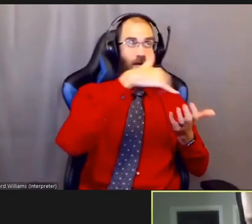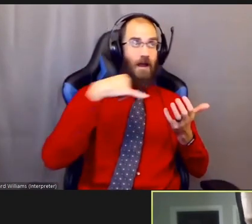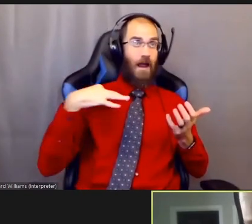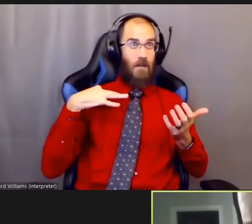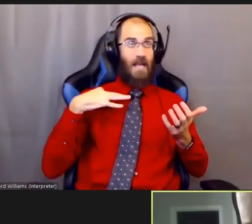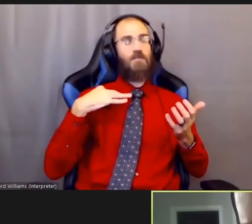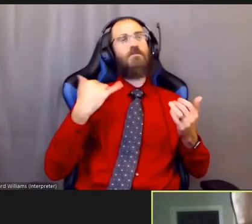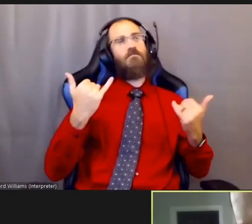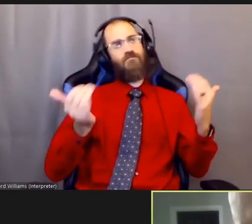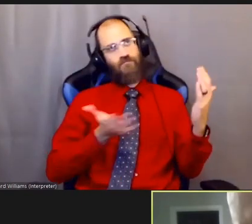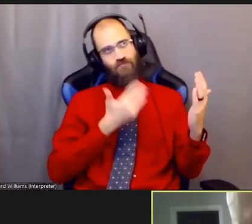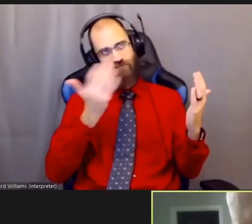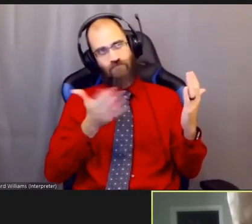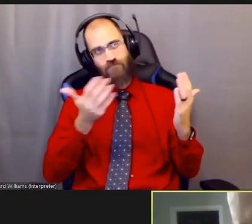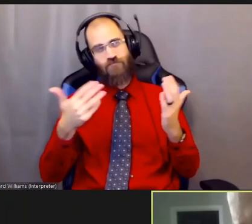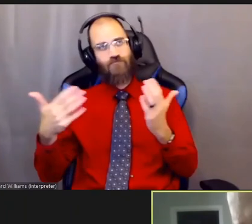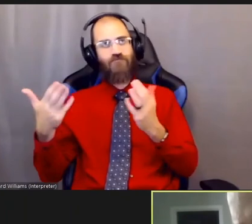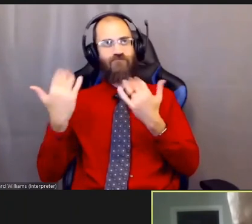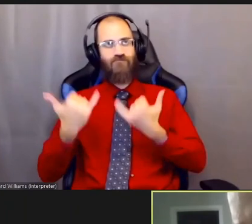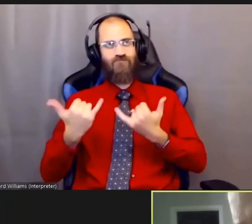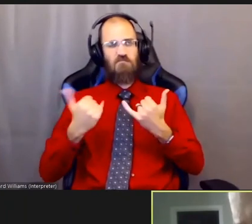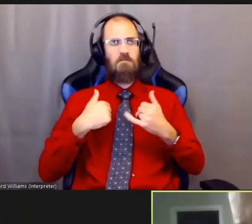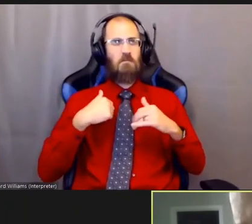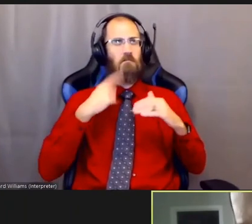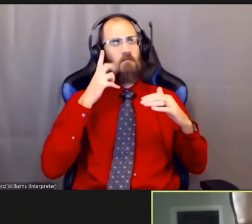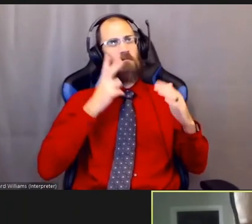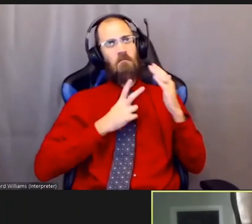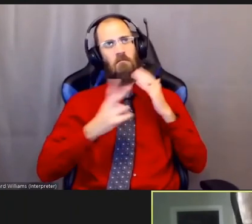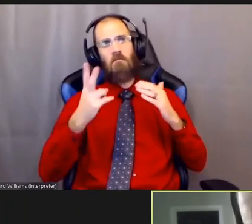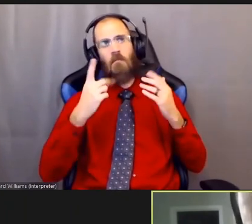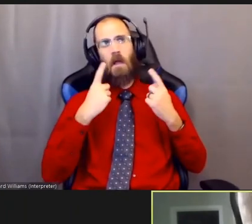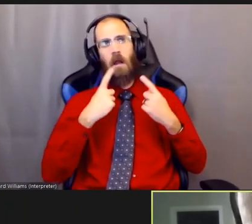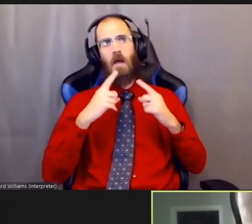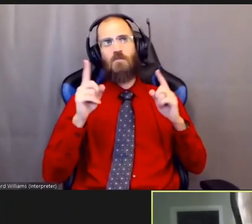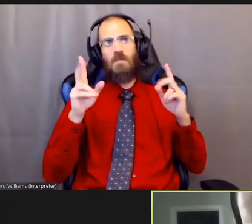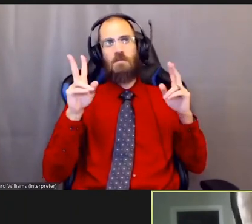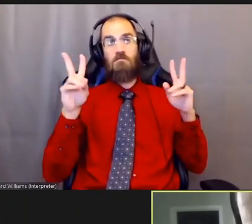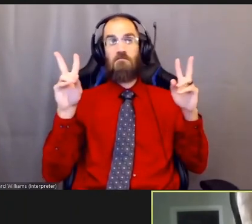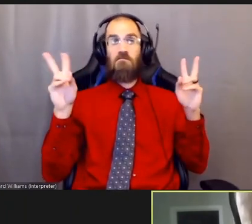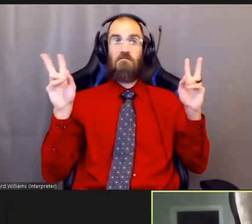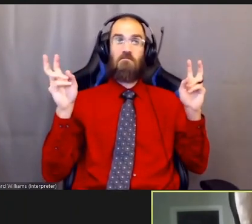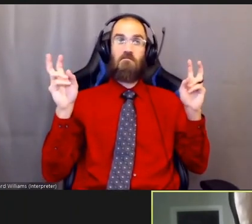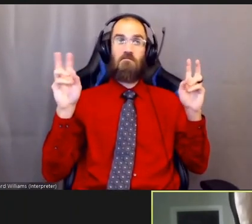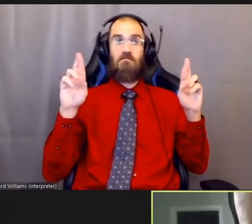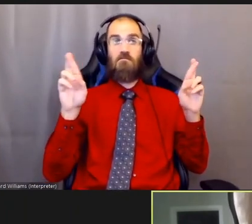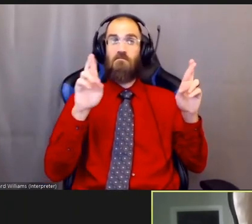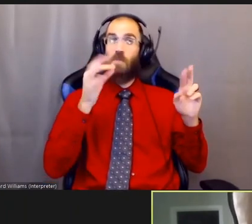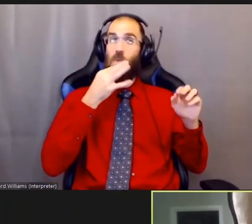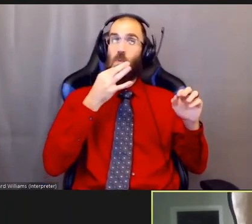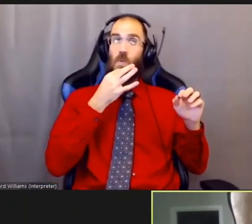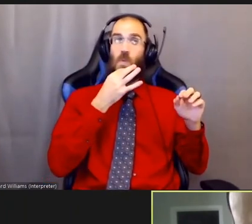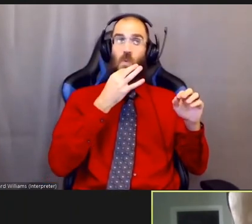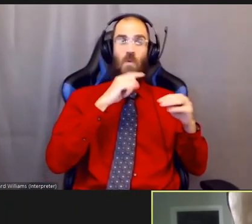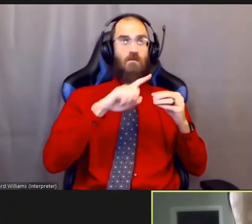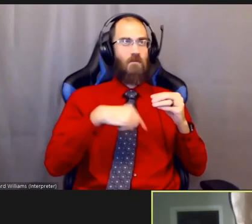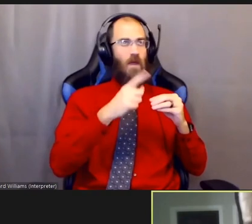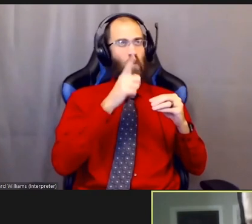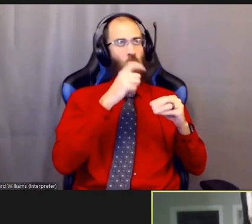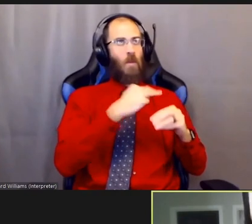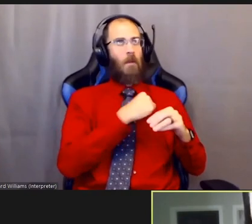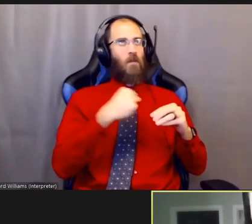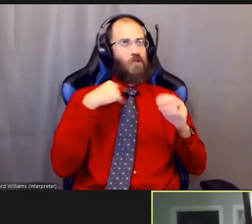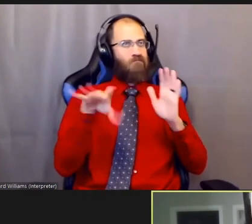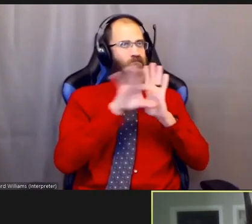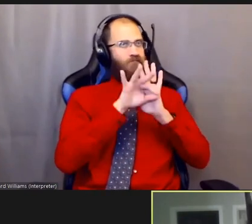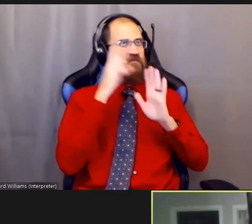I expect that an announcement will be made hopefully soon about numbers for the new